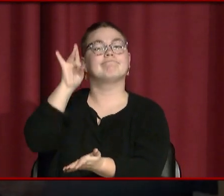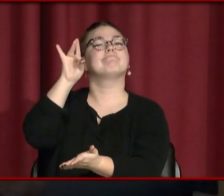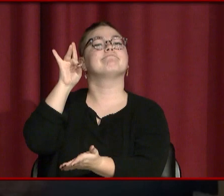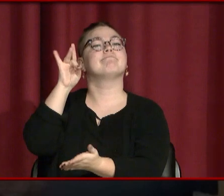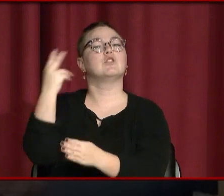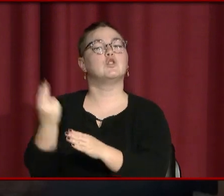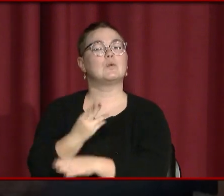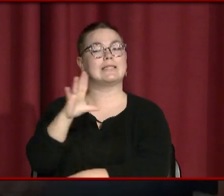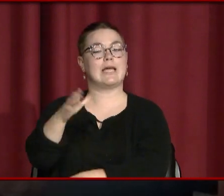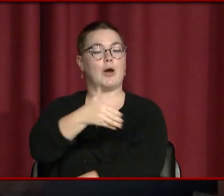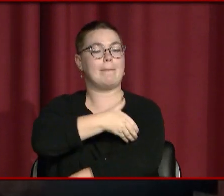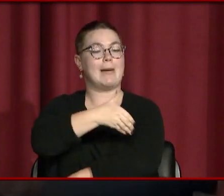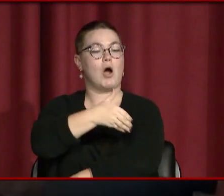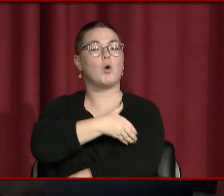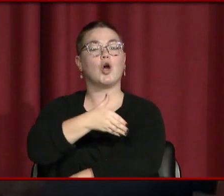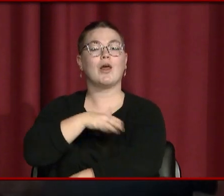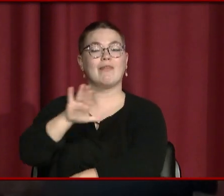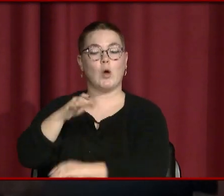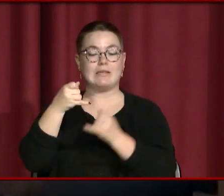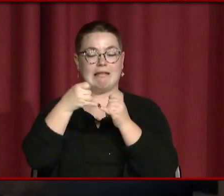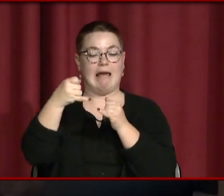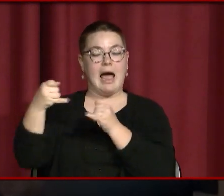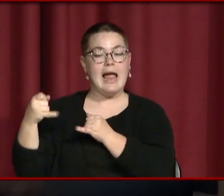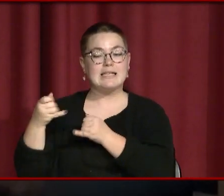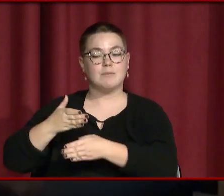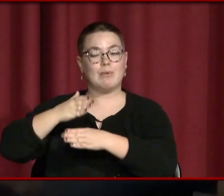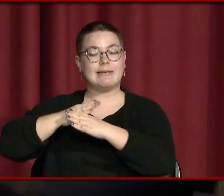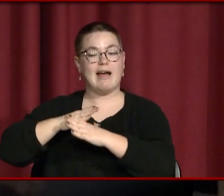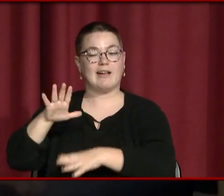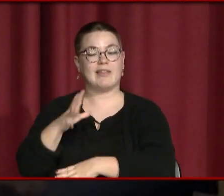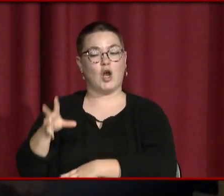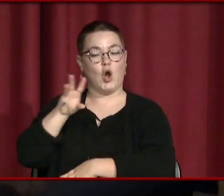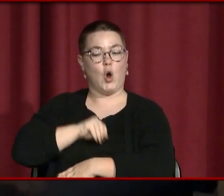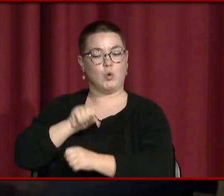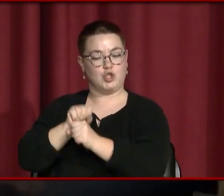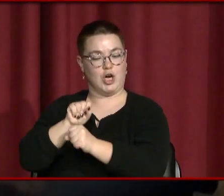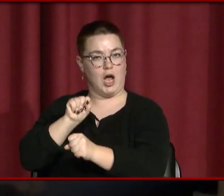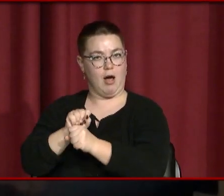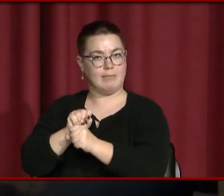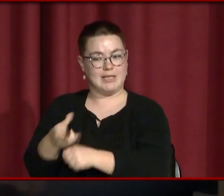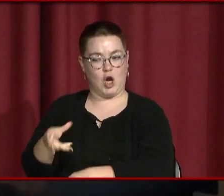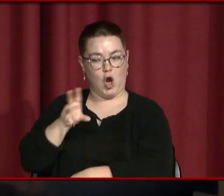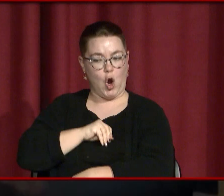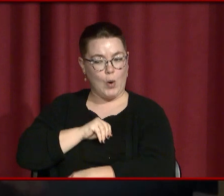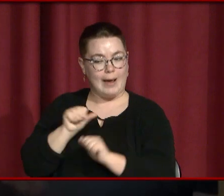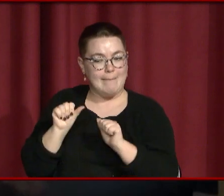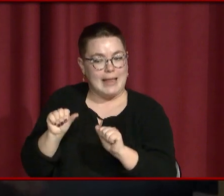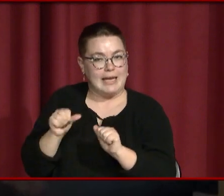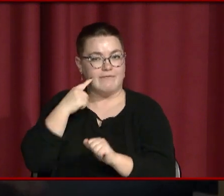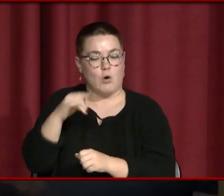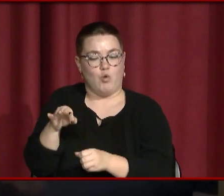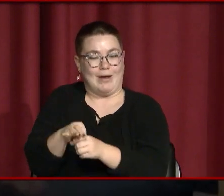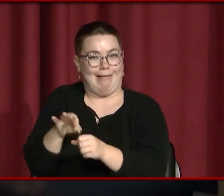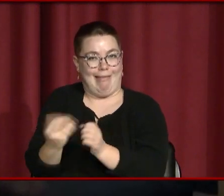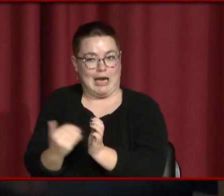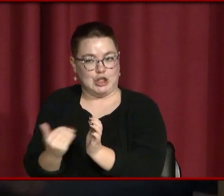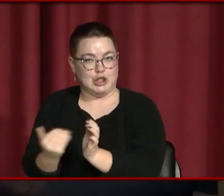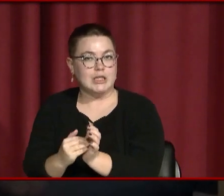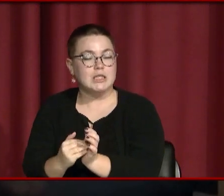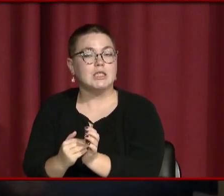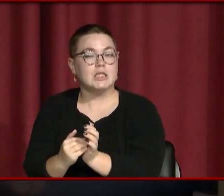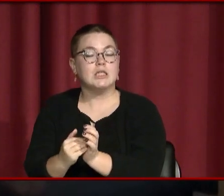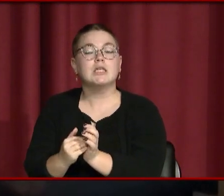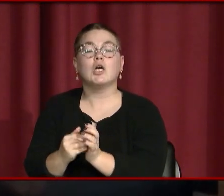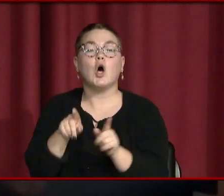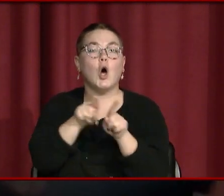that protected incumbents, so protected their own jobs and their own ability to get reelected, as well as